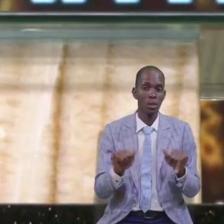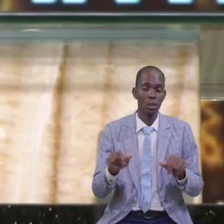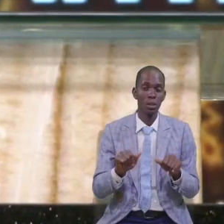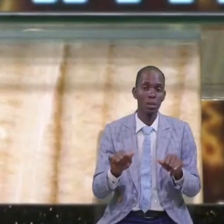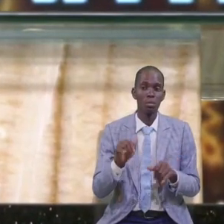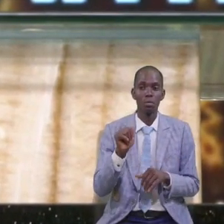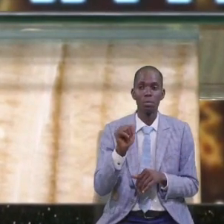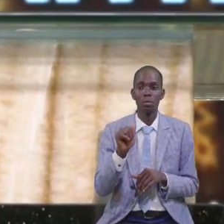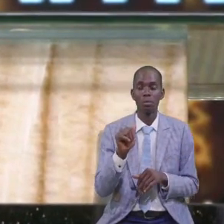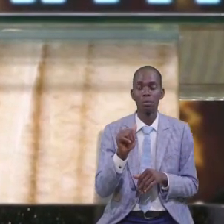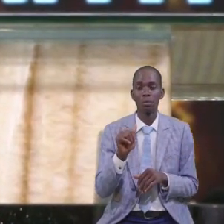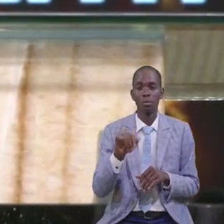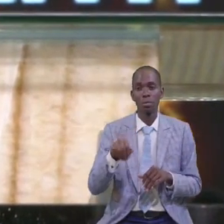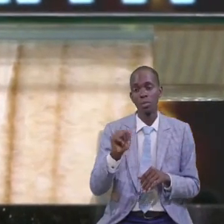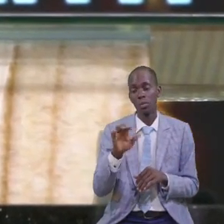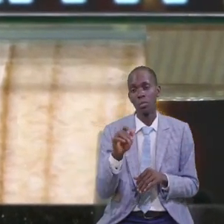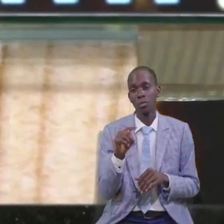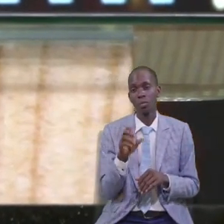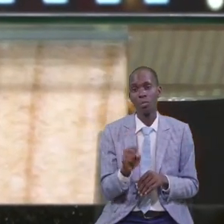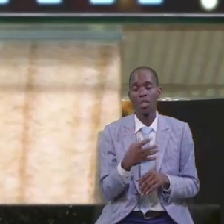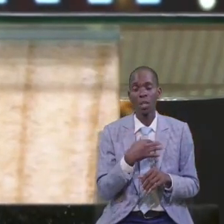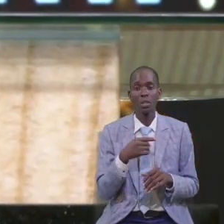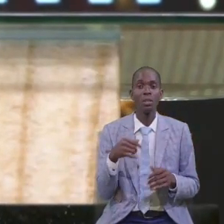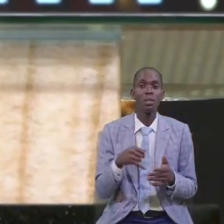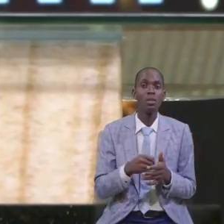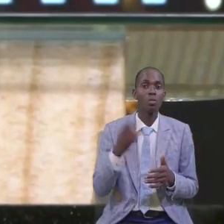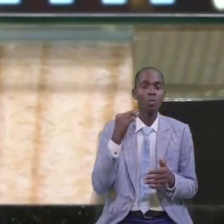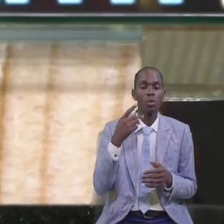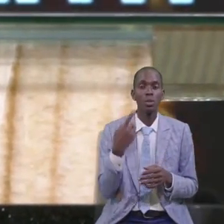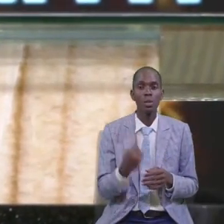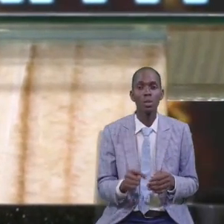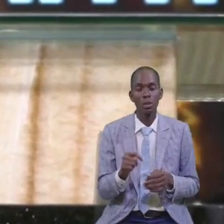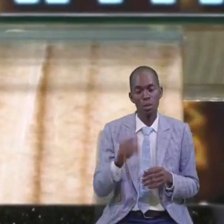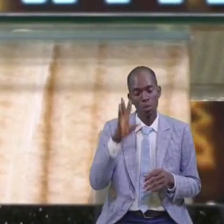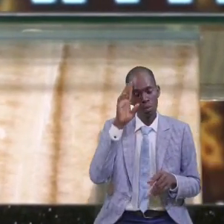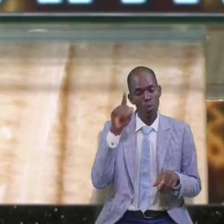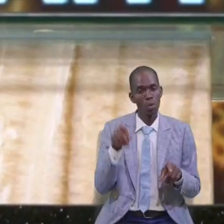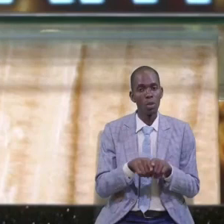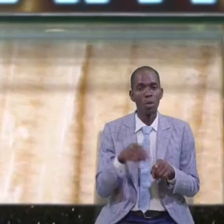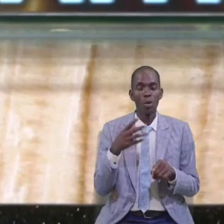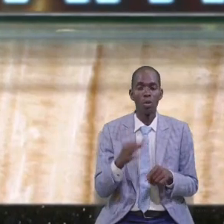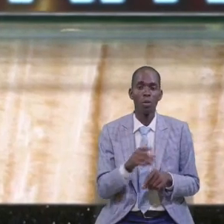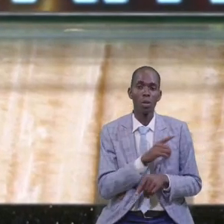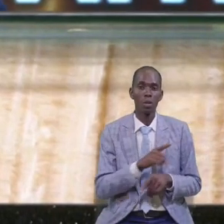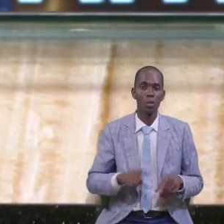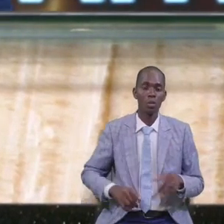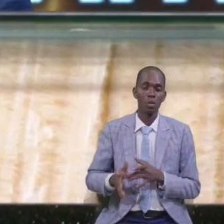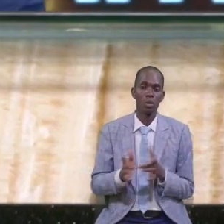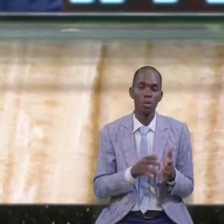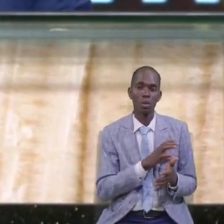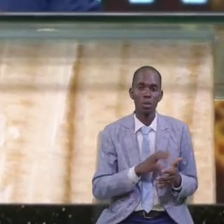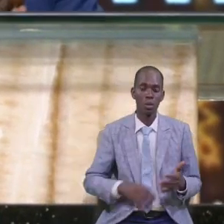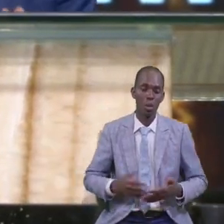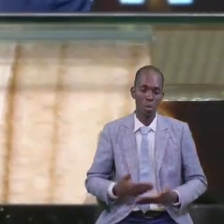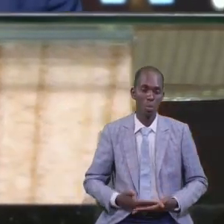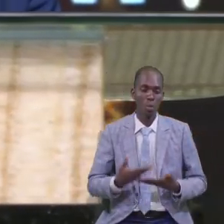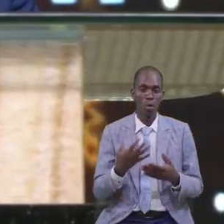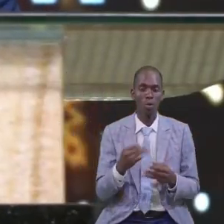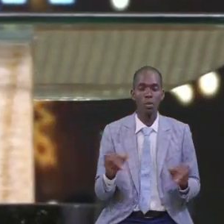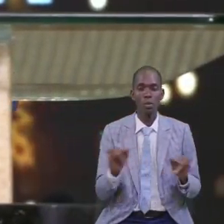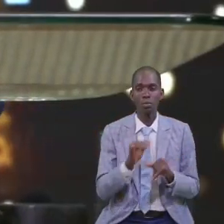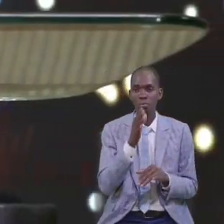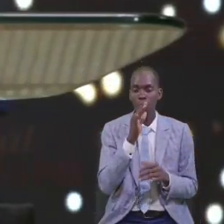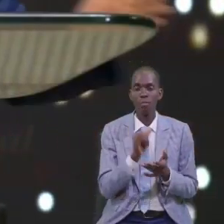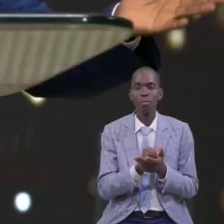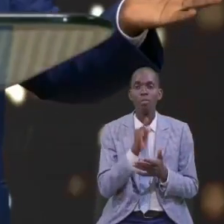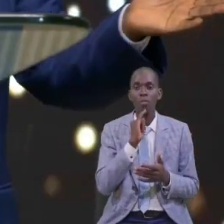brother of the Lord Jesus Christ, born of the same mother. That's why the people of the land